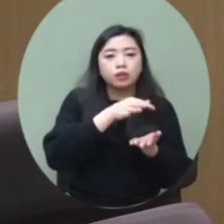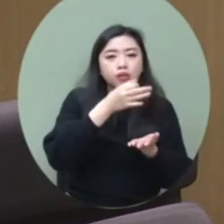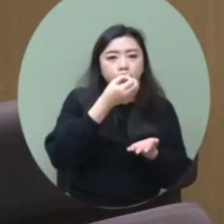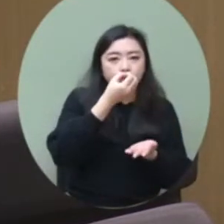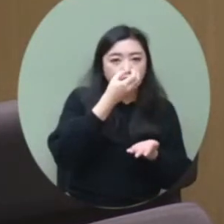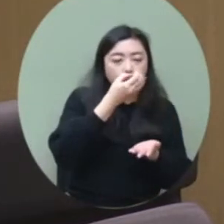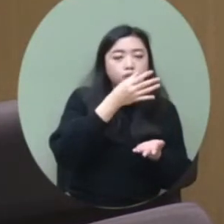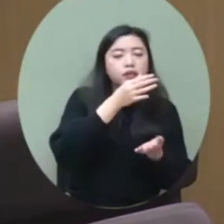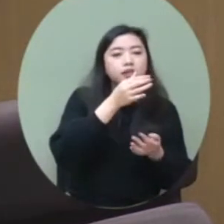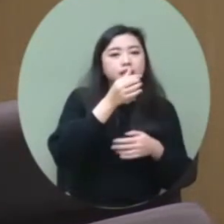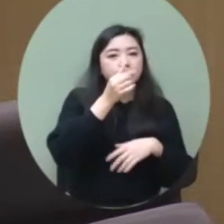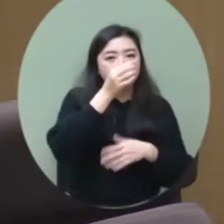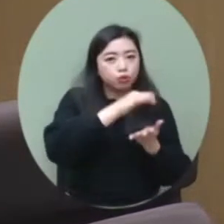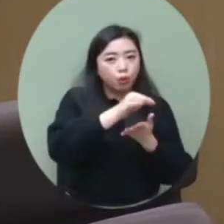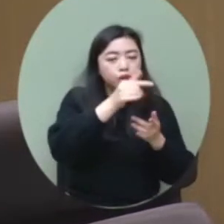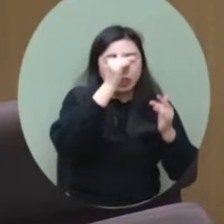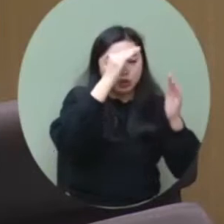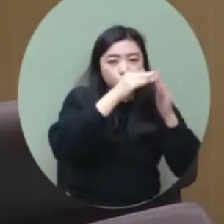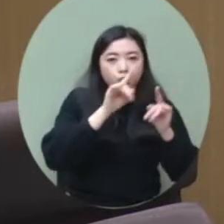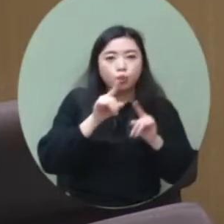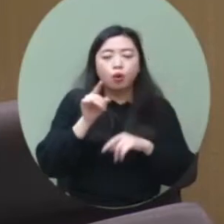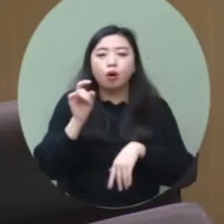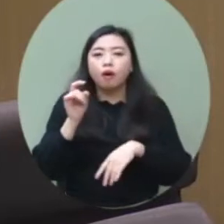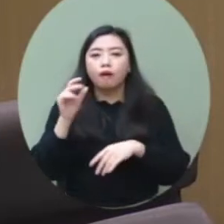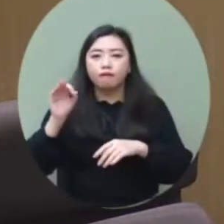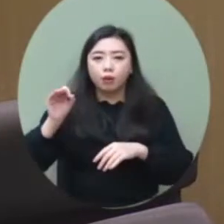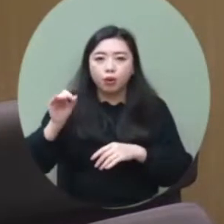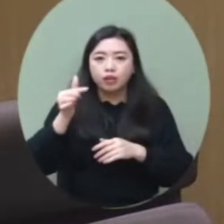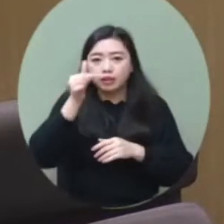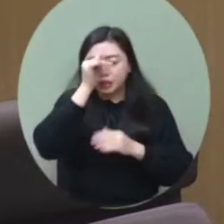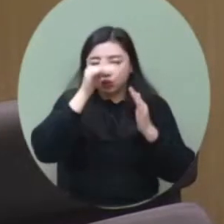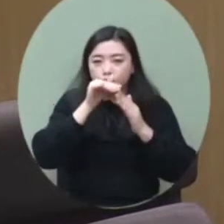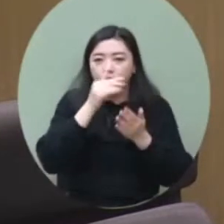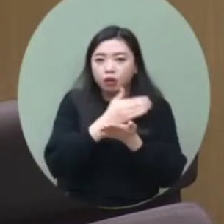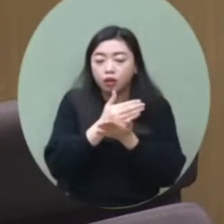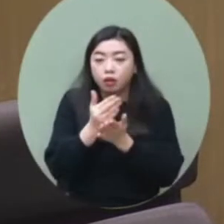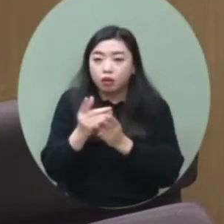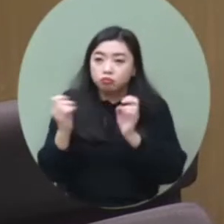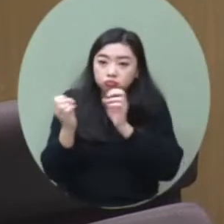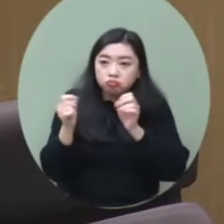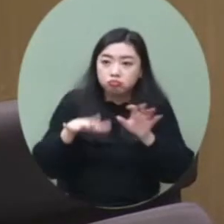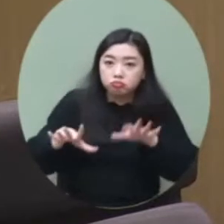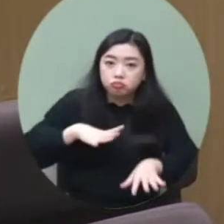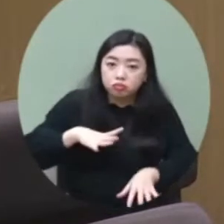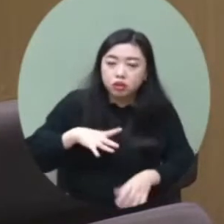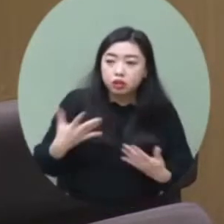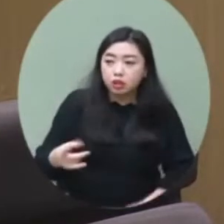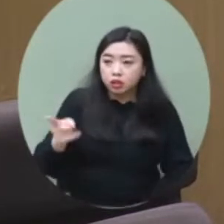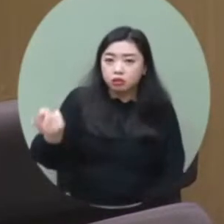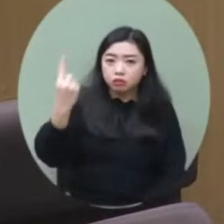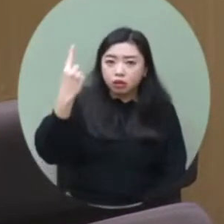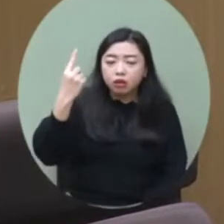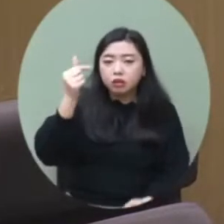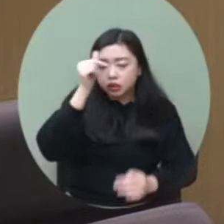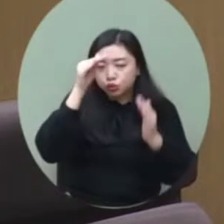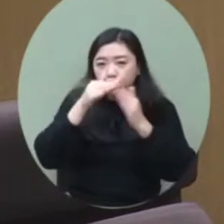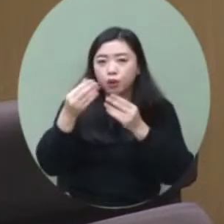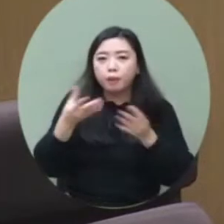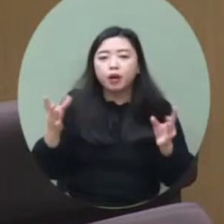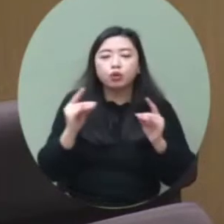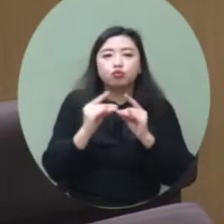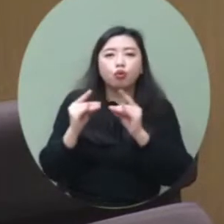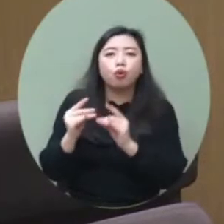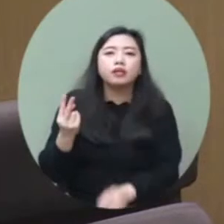besides St. Paul Hospital, what about negotiation with Gleneagles Hospital, the